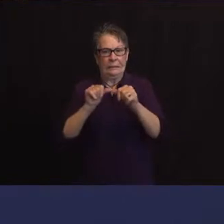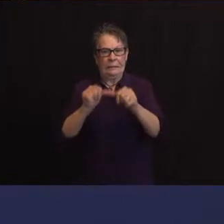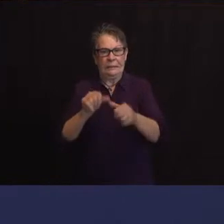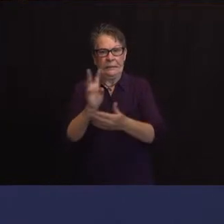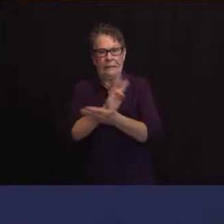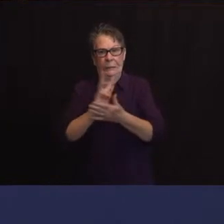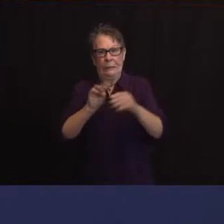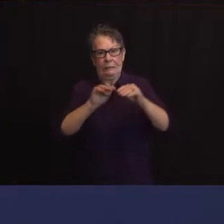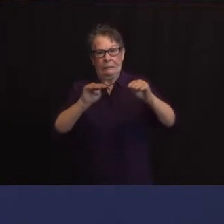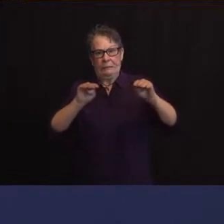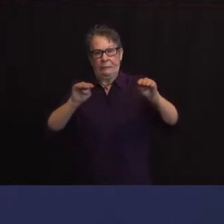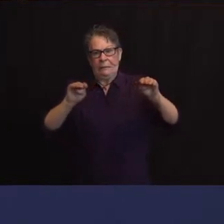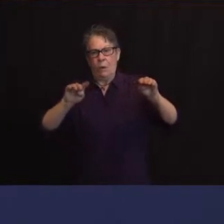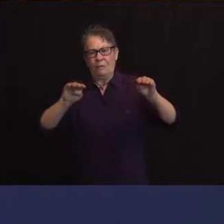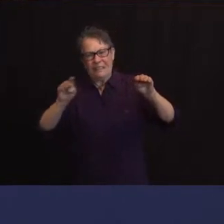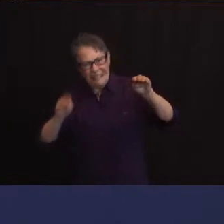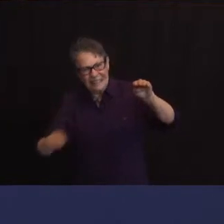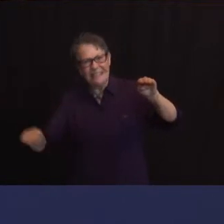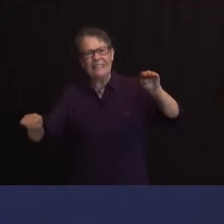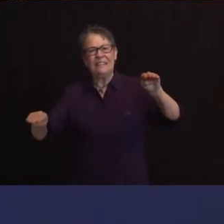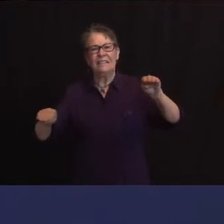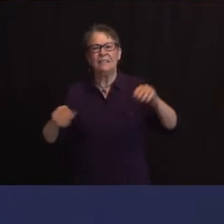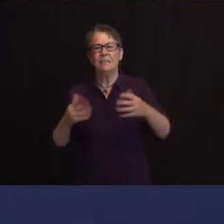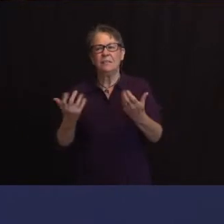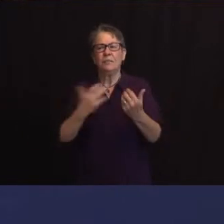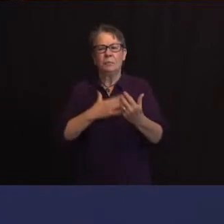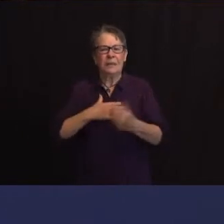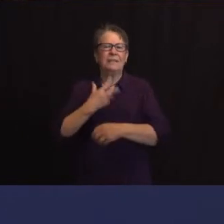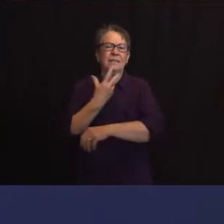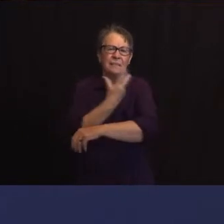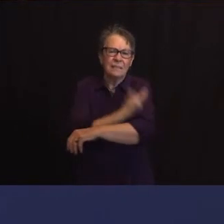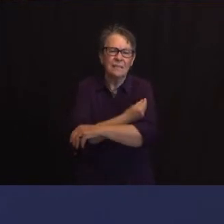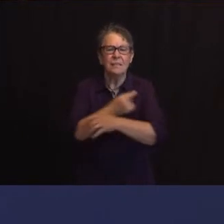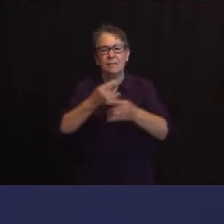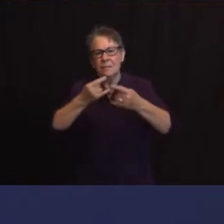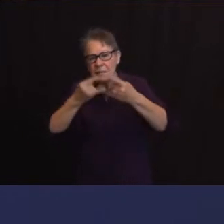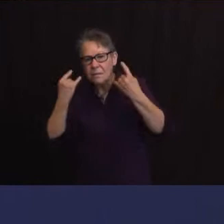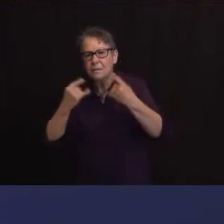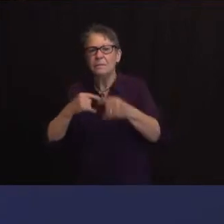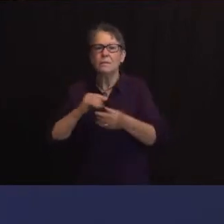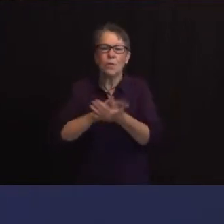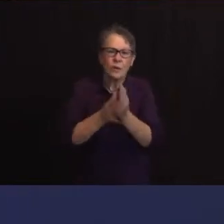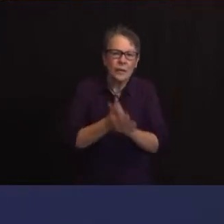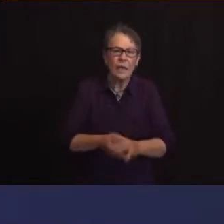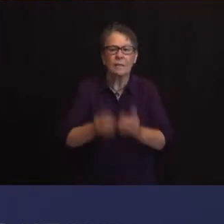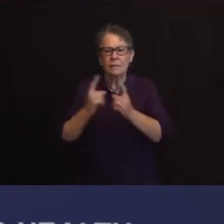everybody gets there together. So to each and every one of you, many thanks and God bless.